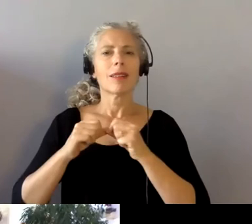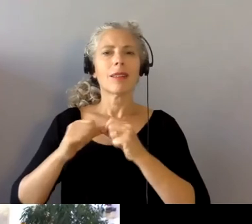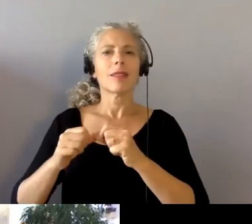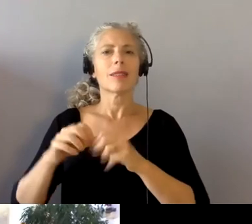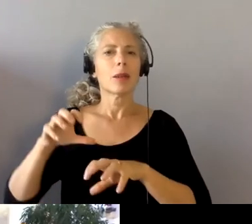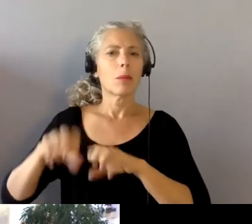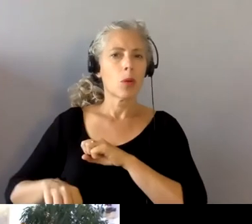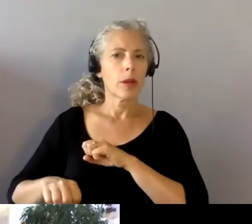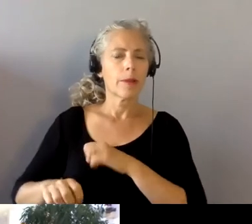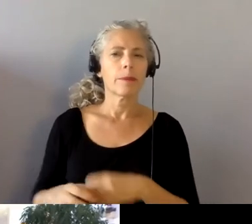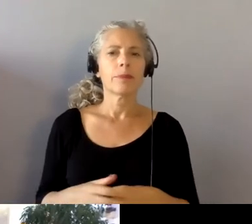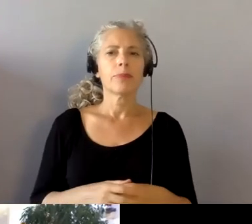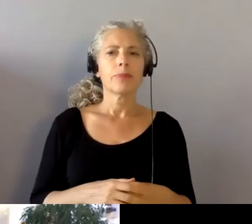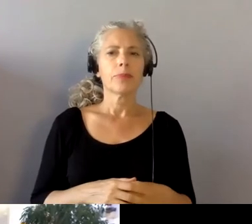mourning.